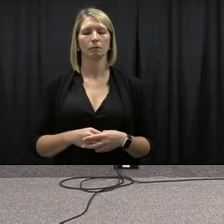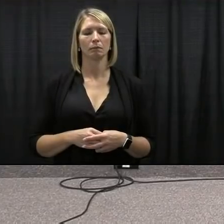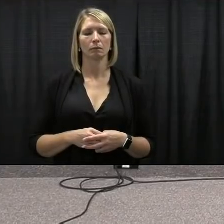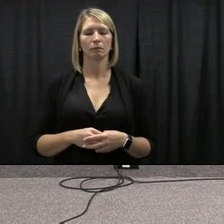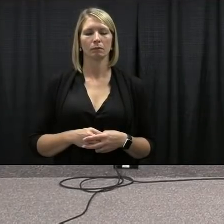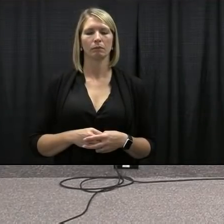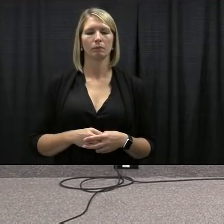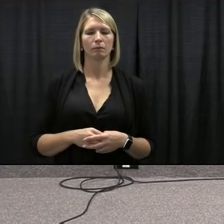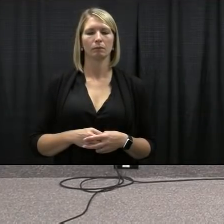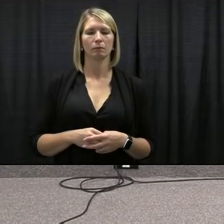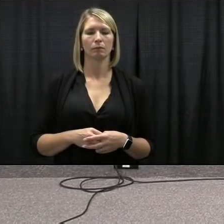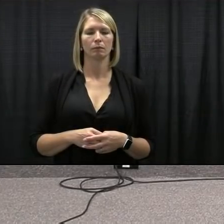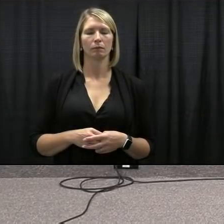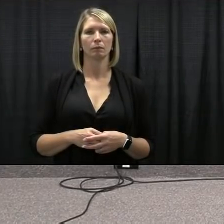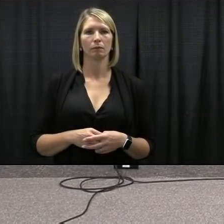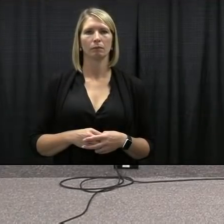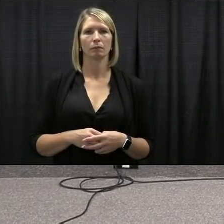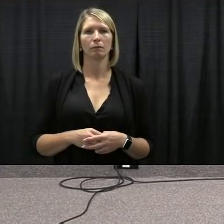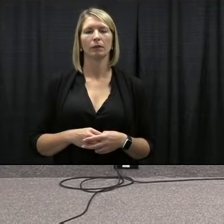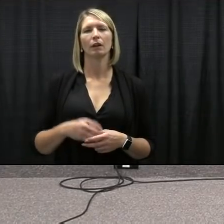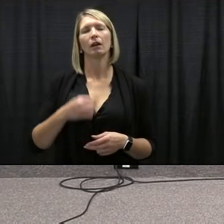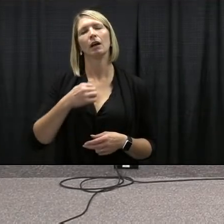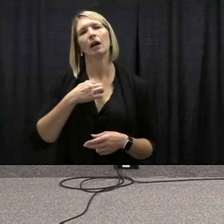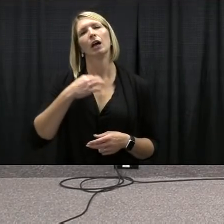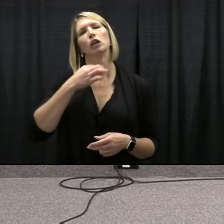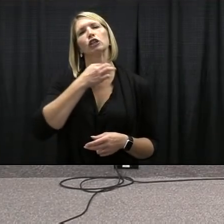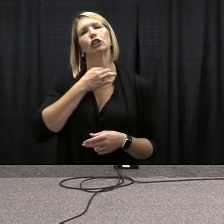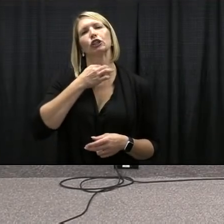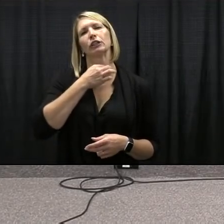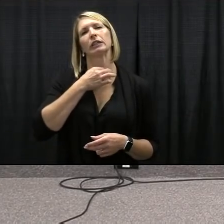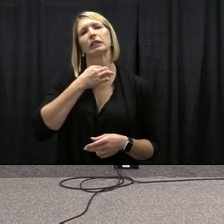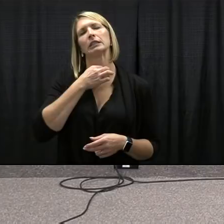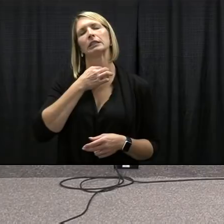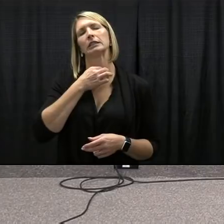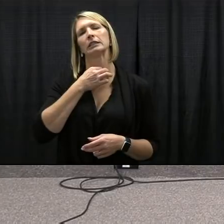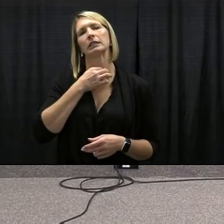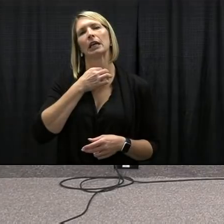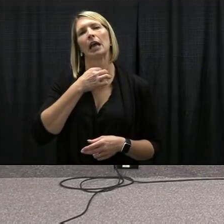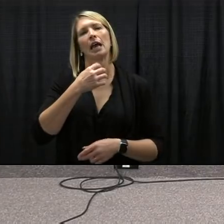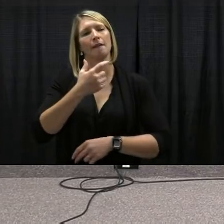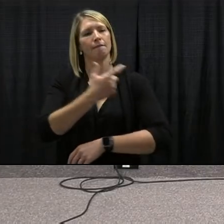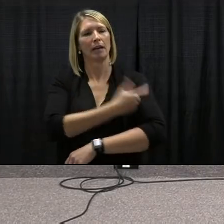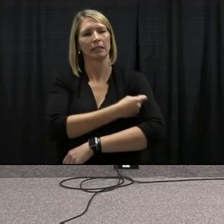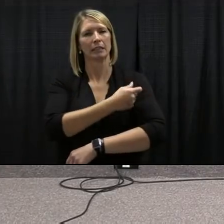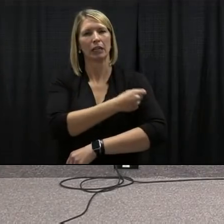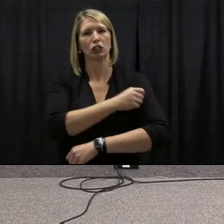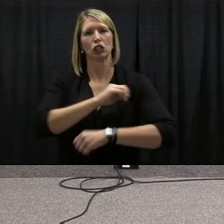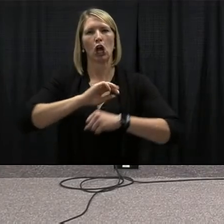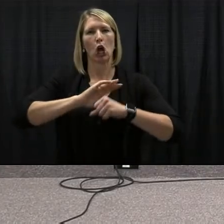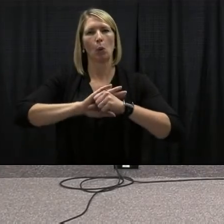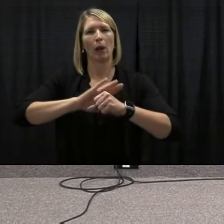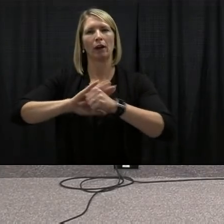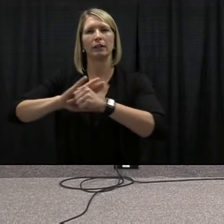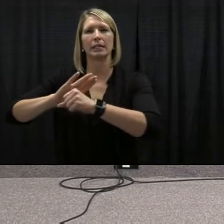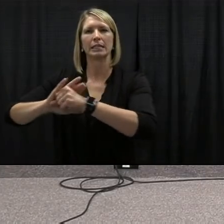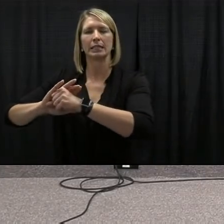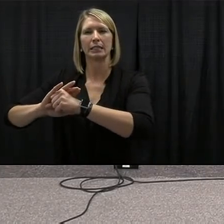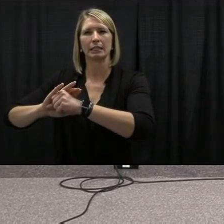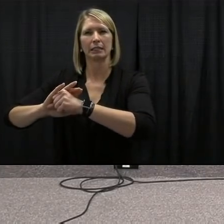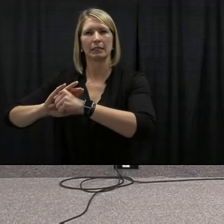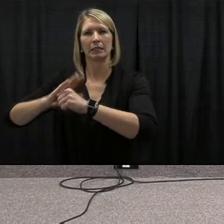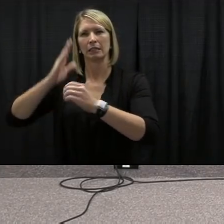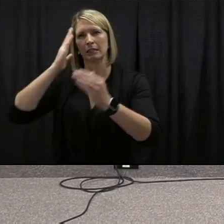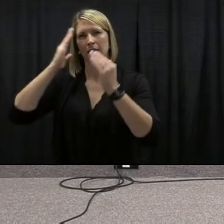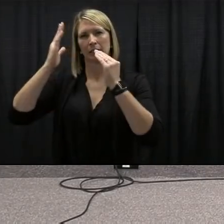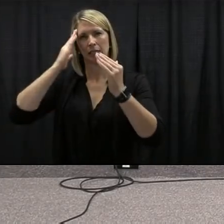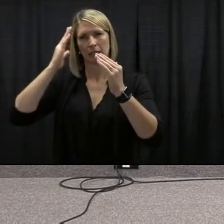we undertaking any sort of vaccination awareness campaigns out in the Bayvert and Twillingate region, these